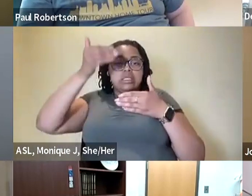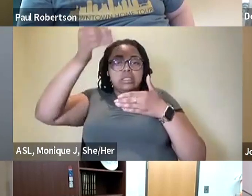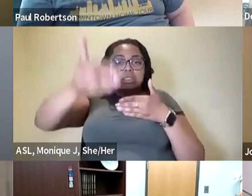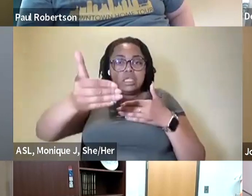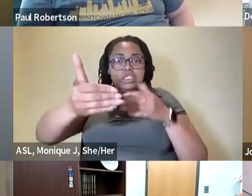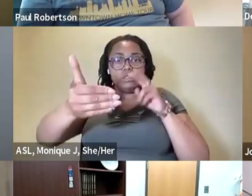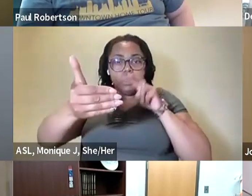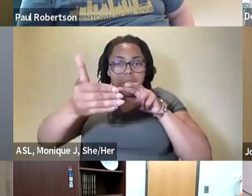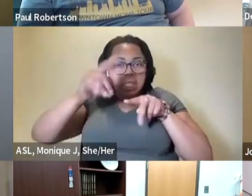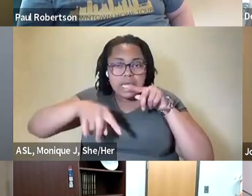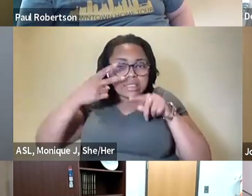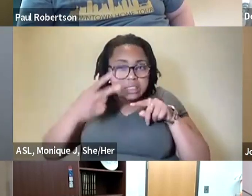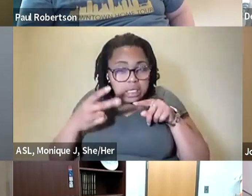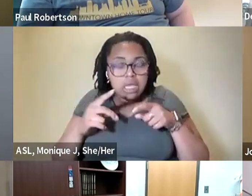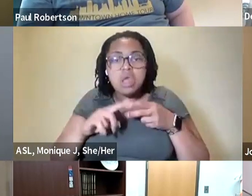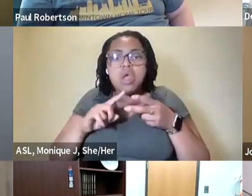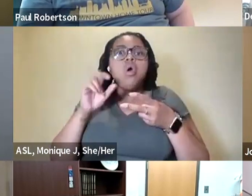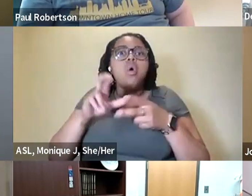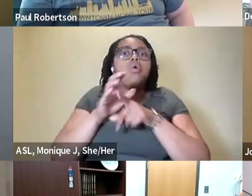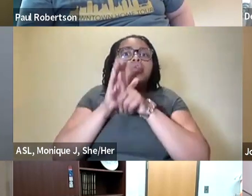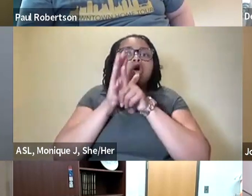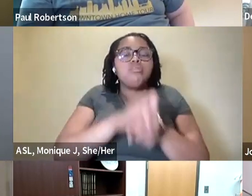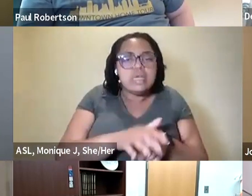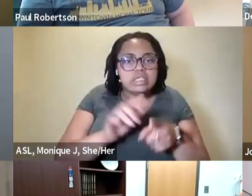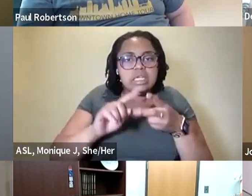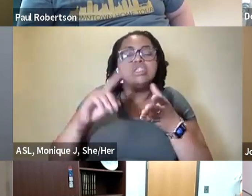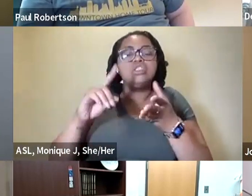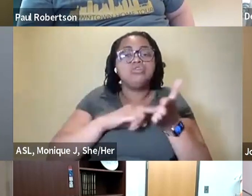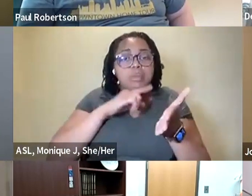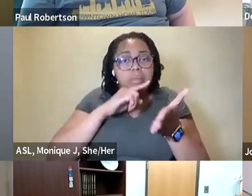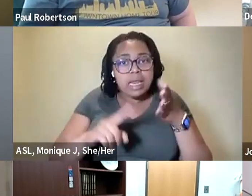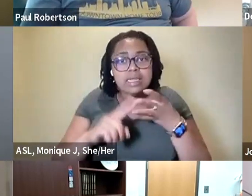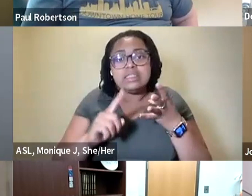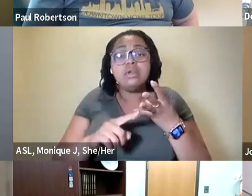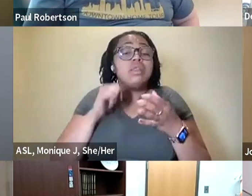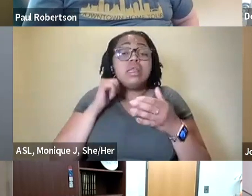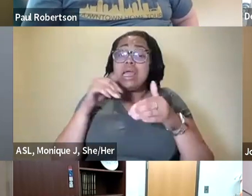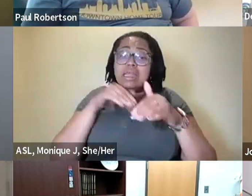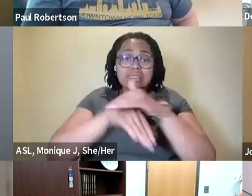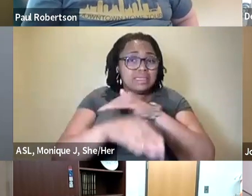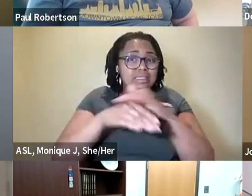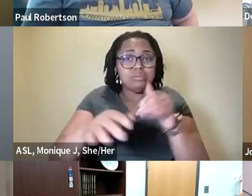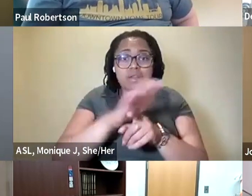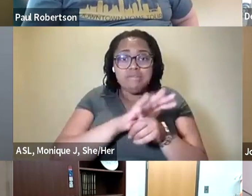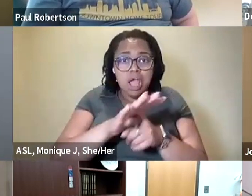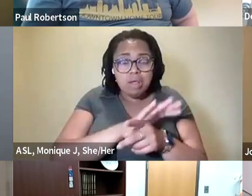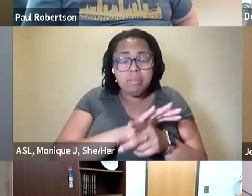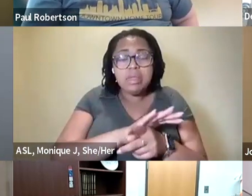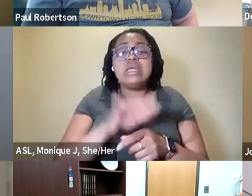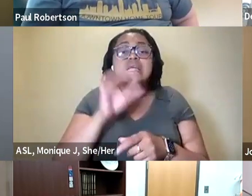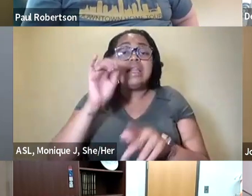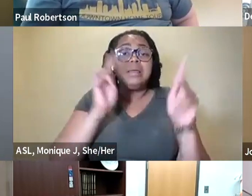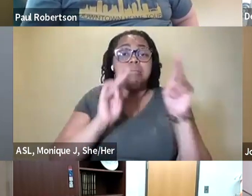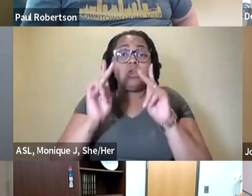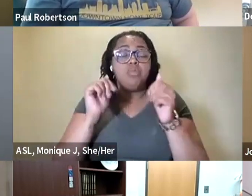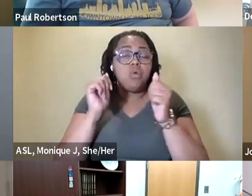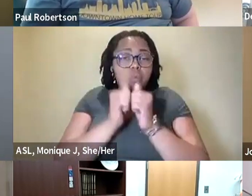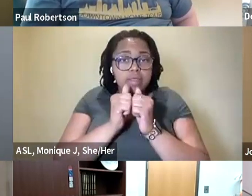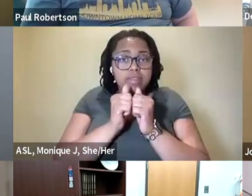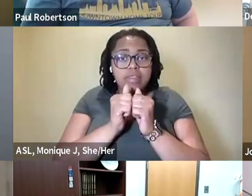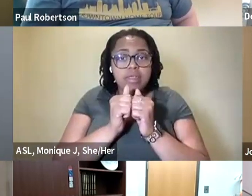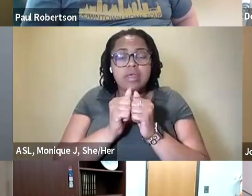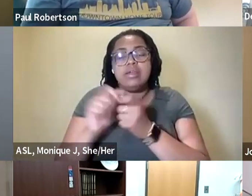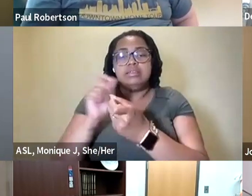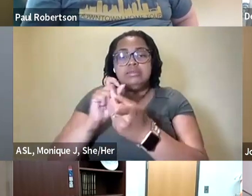the oppression and discrimination and inaccessible environments that people with certain kinds